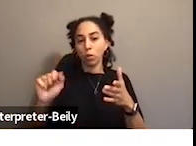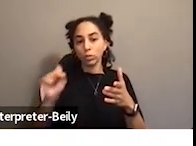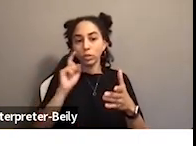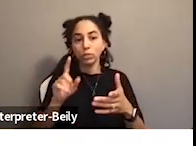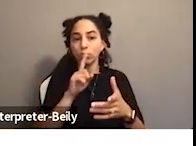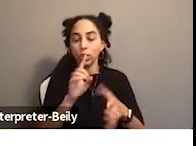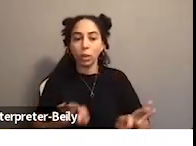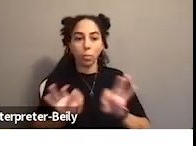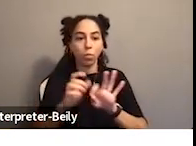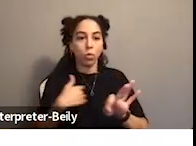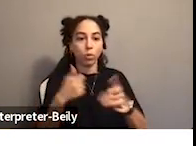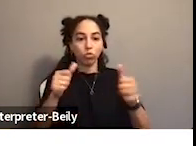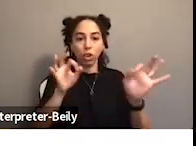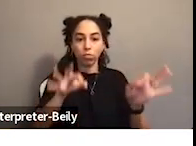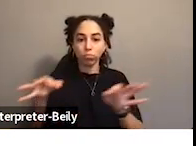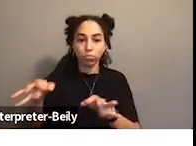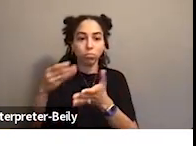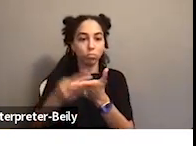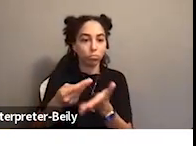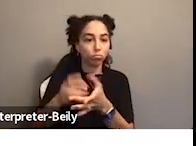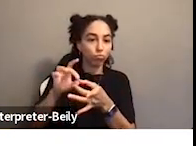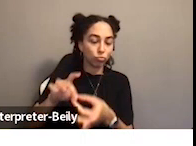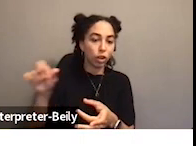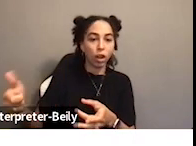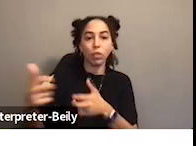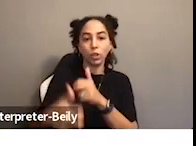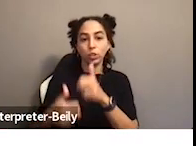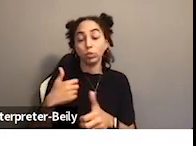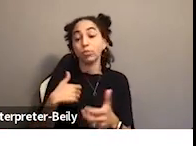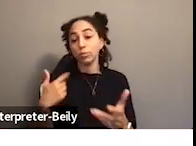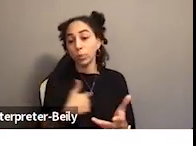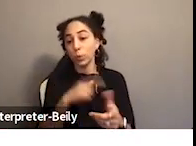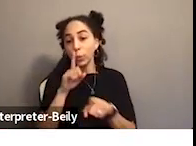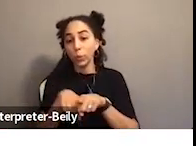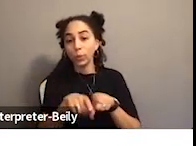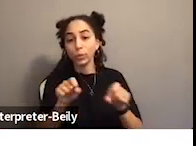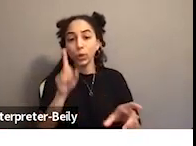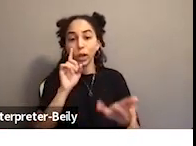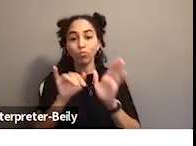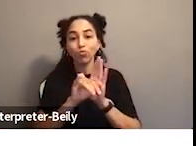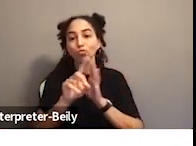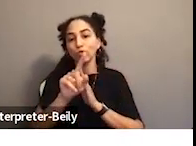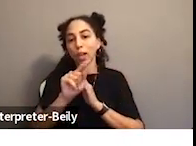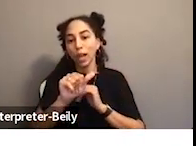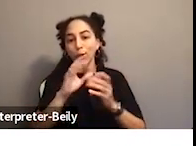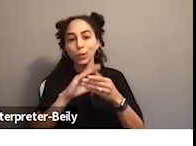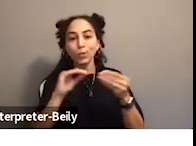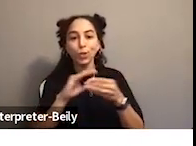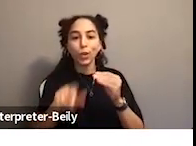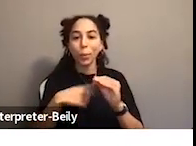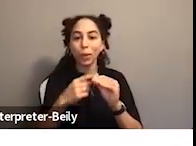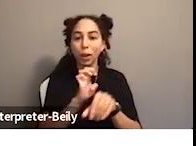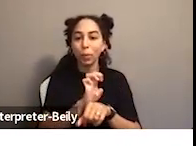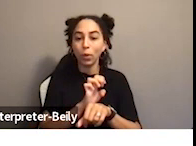make decisions on funding and other issues. So, and also we are able to tell a data story around employment. And since